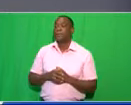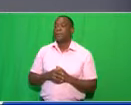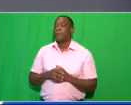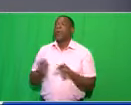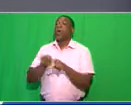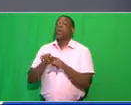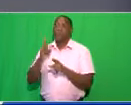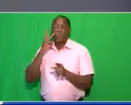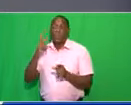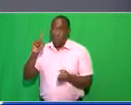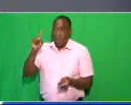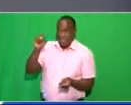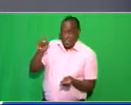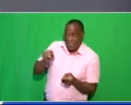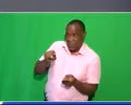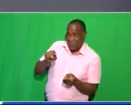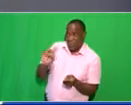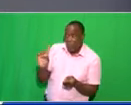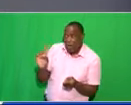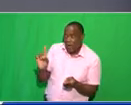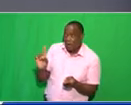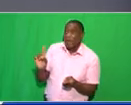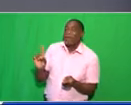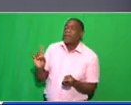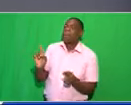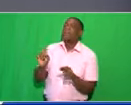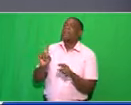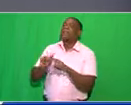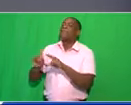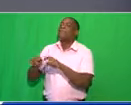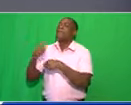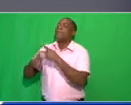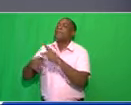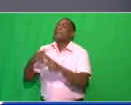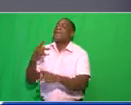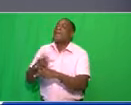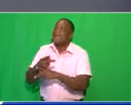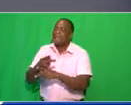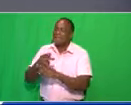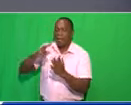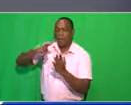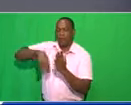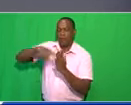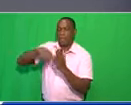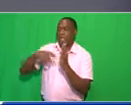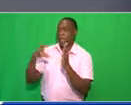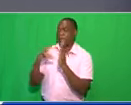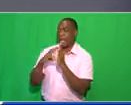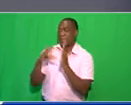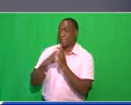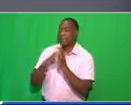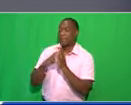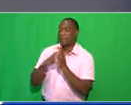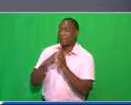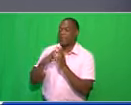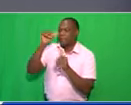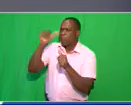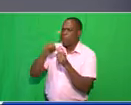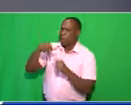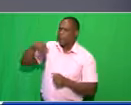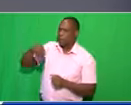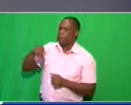also would have been when we come to the different types of reading passages. So PIRLS examines both informational